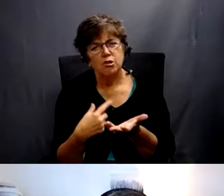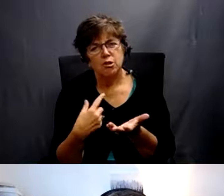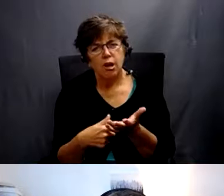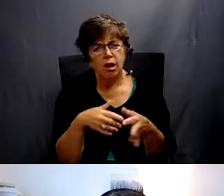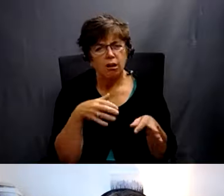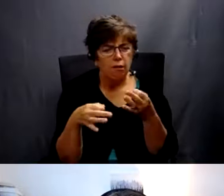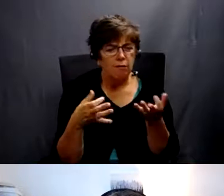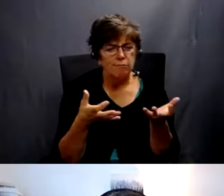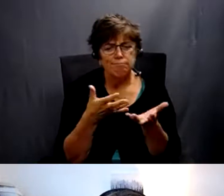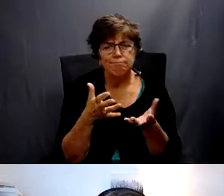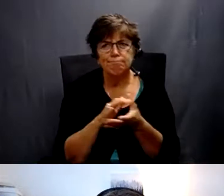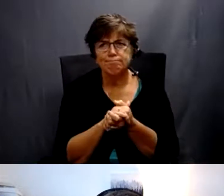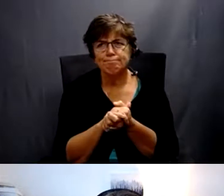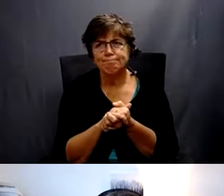about